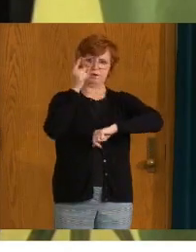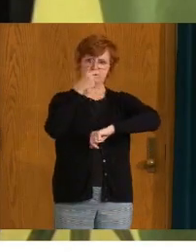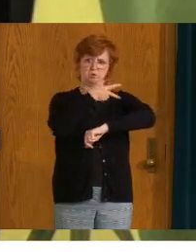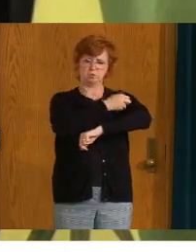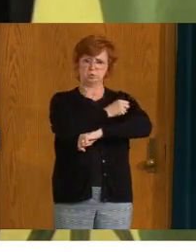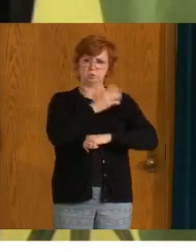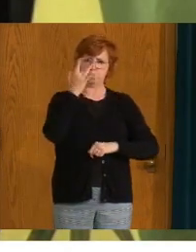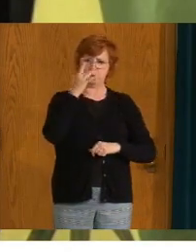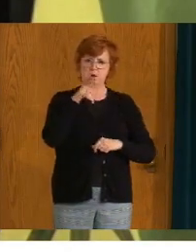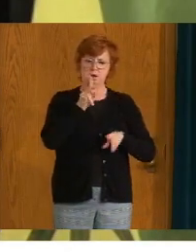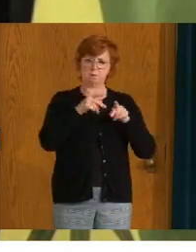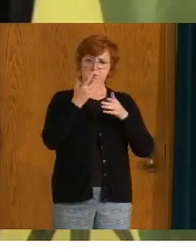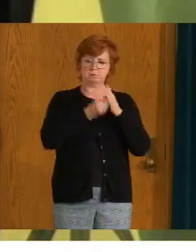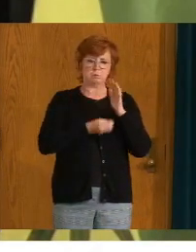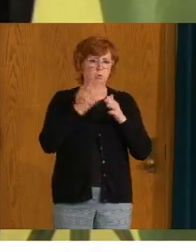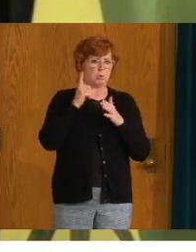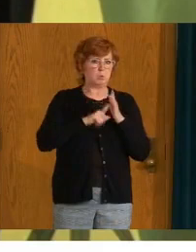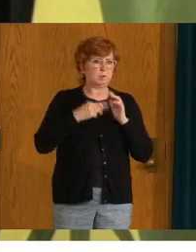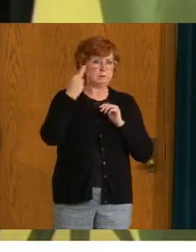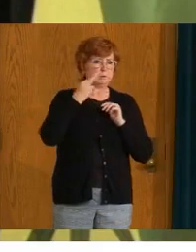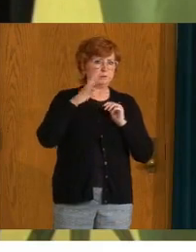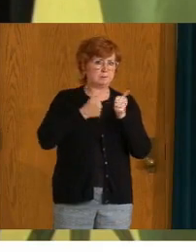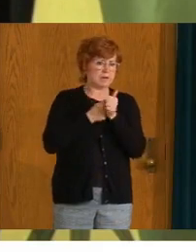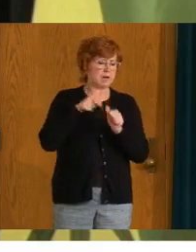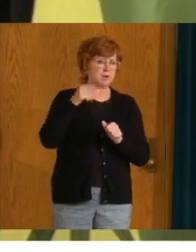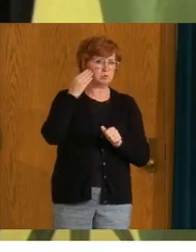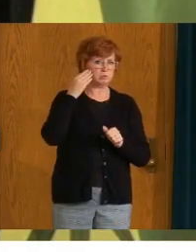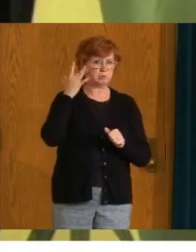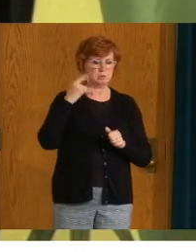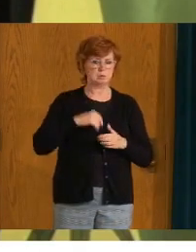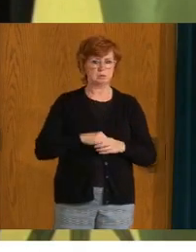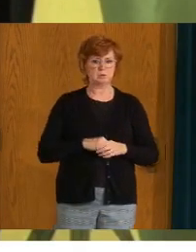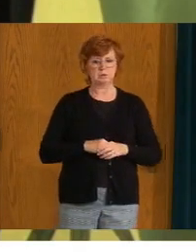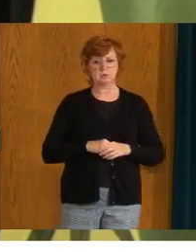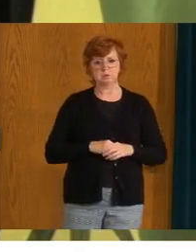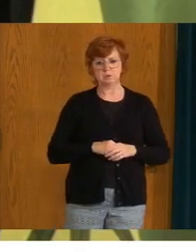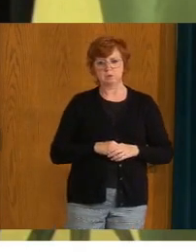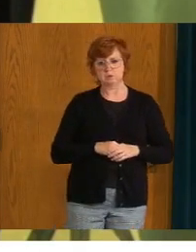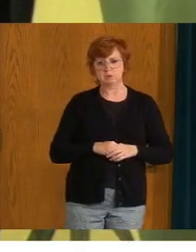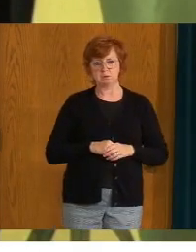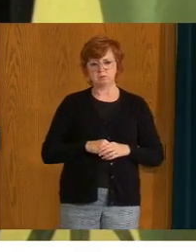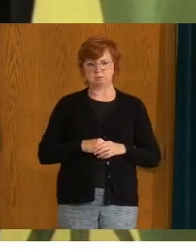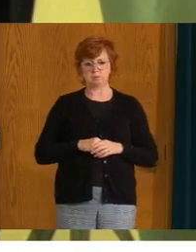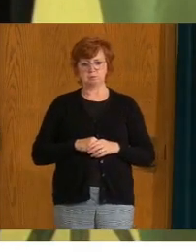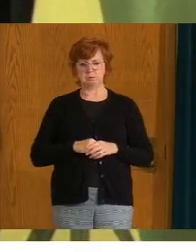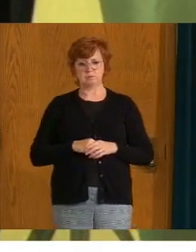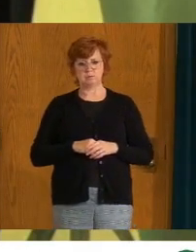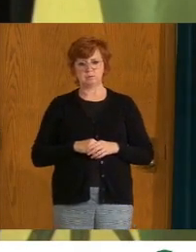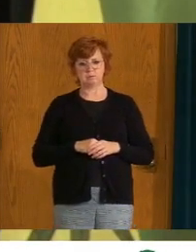the SHA's feedback or what you're understanding when you designed this plan?